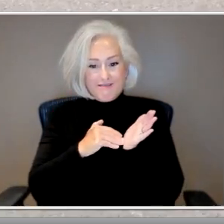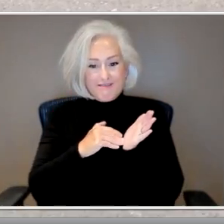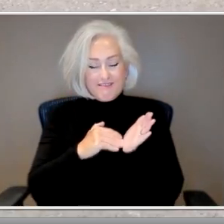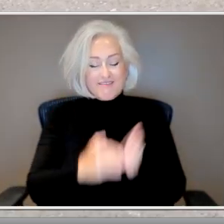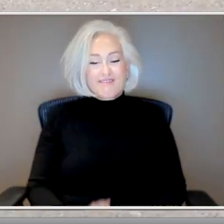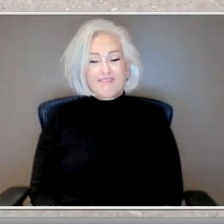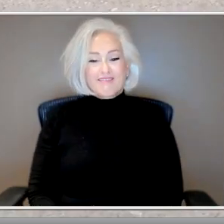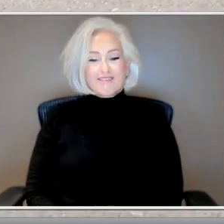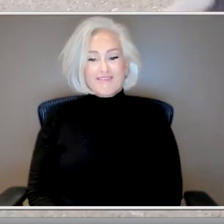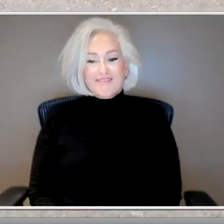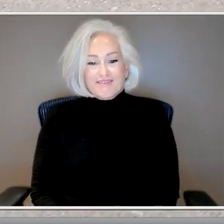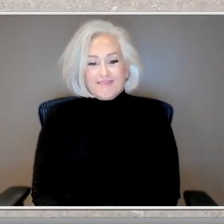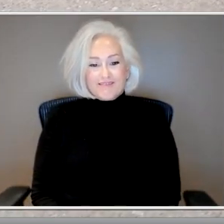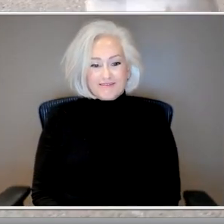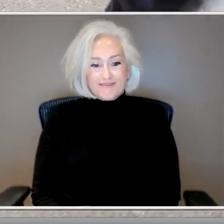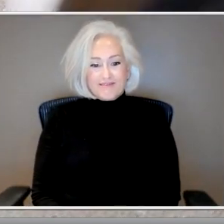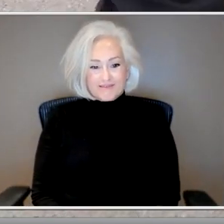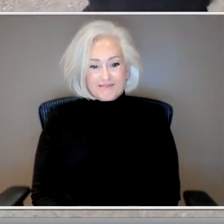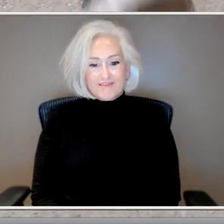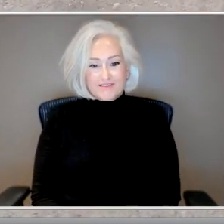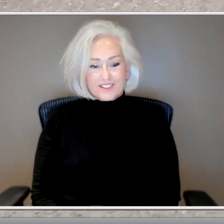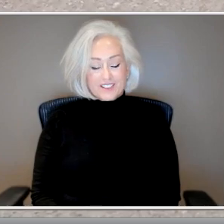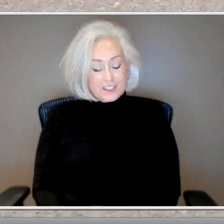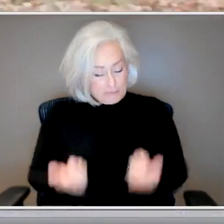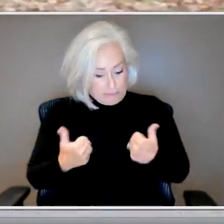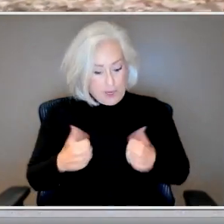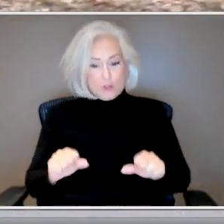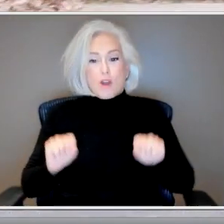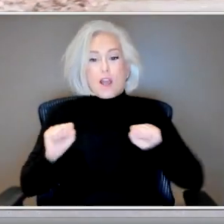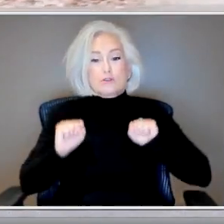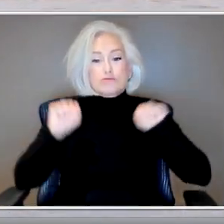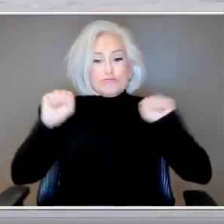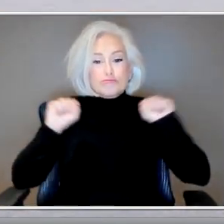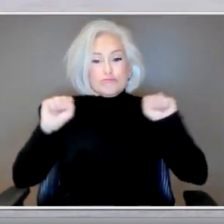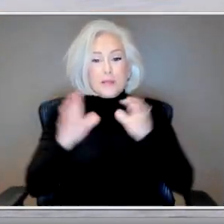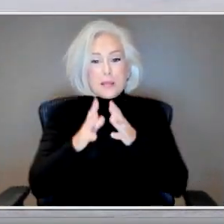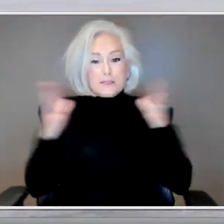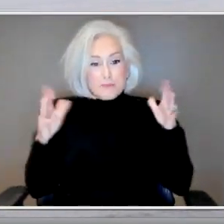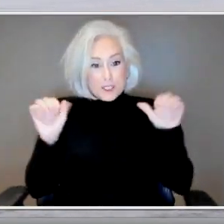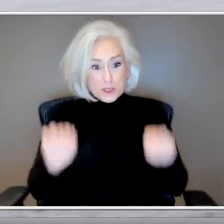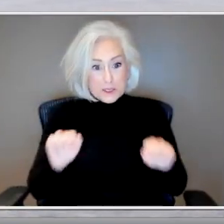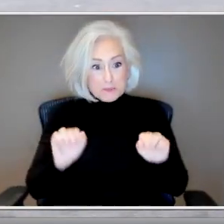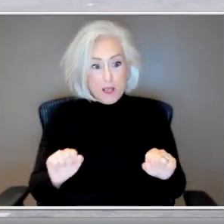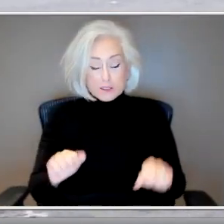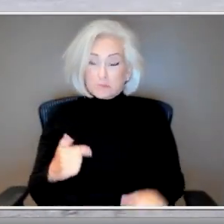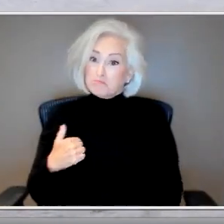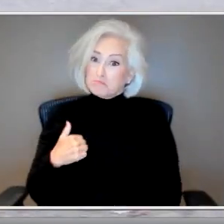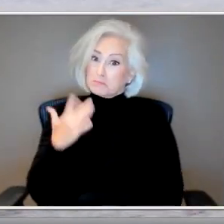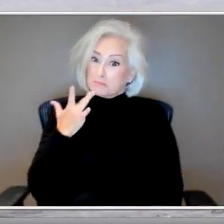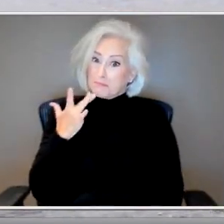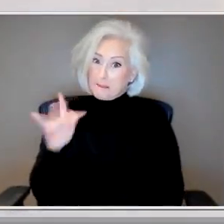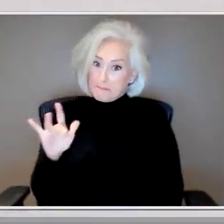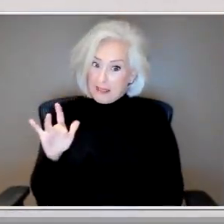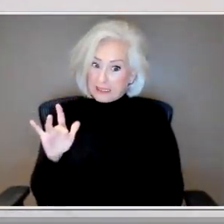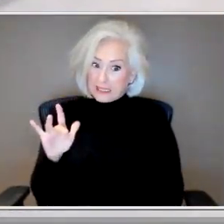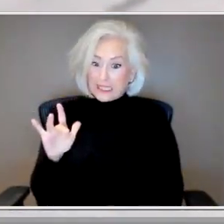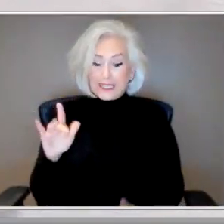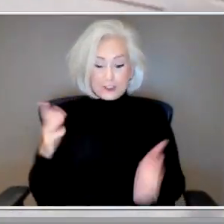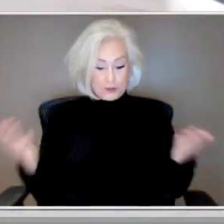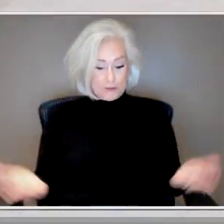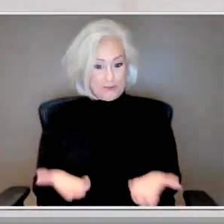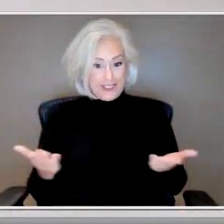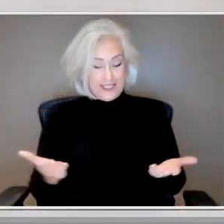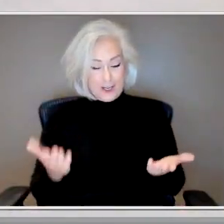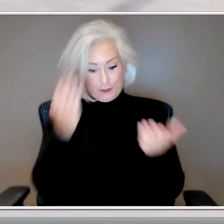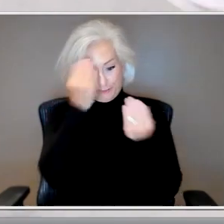I try to get in as much exercise as I can, and I'm real lucky and real fortunate to be here to tell you about it today. After